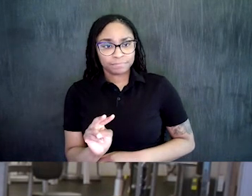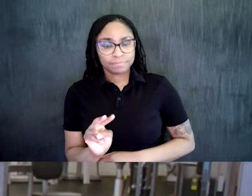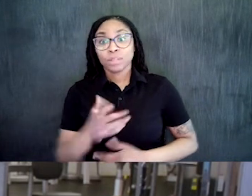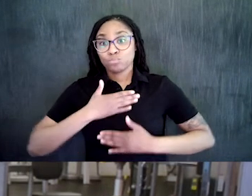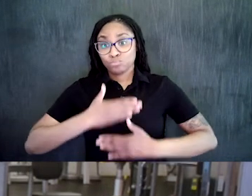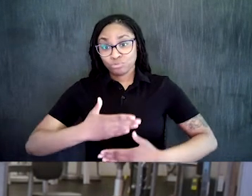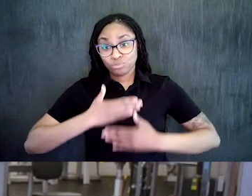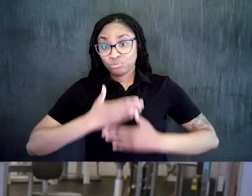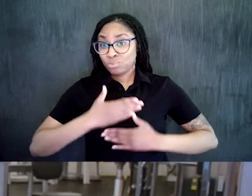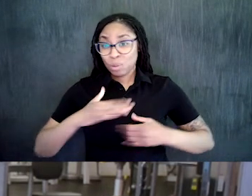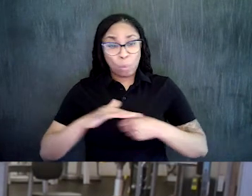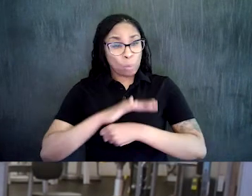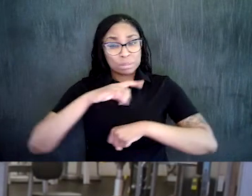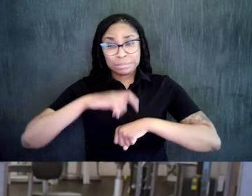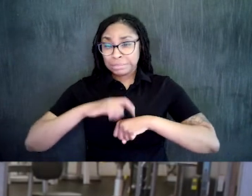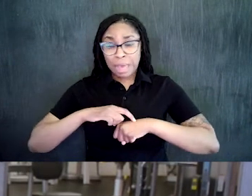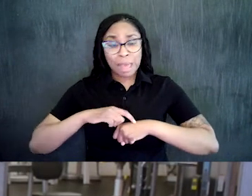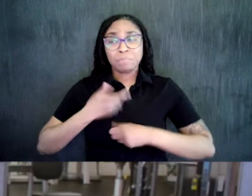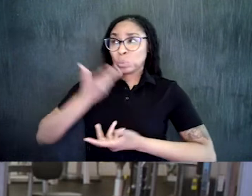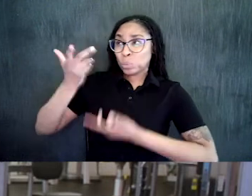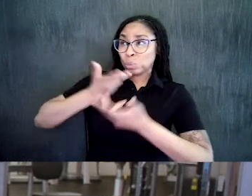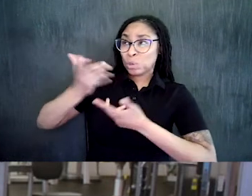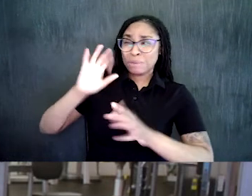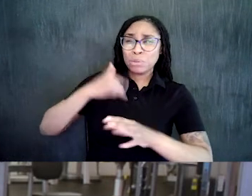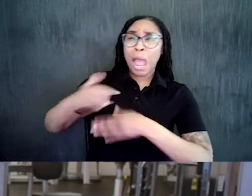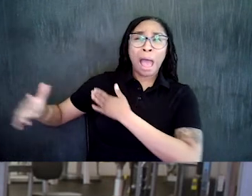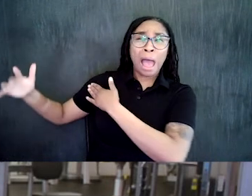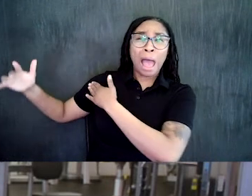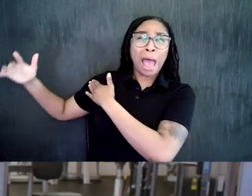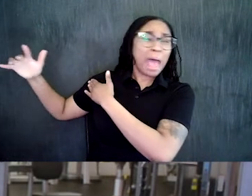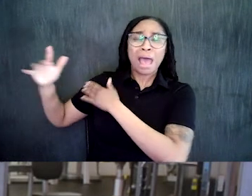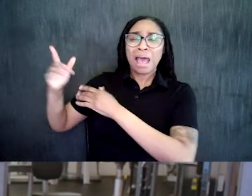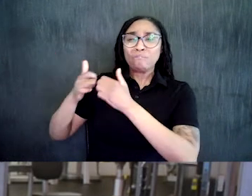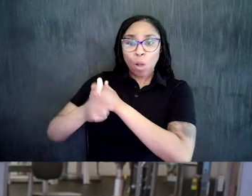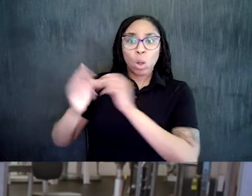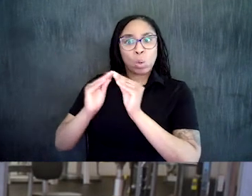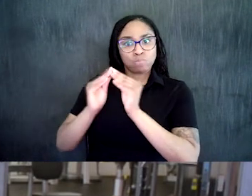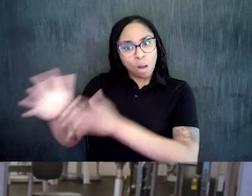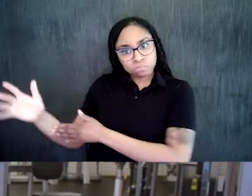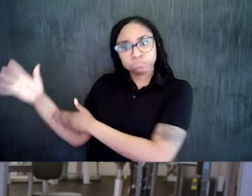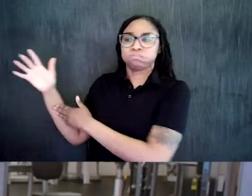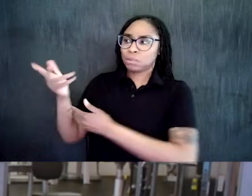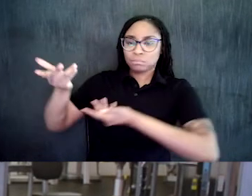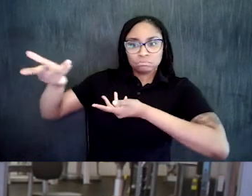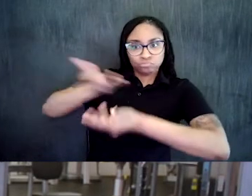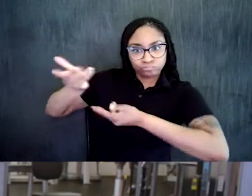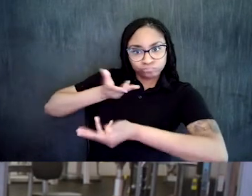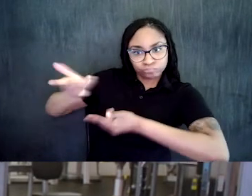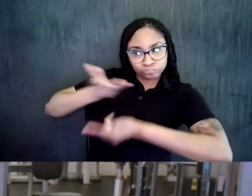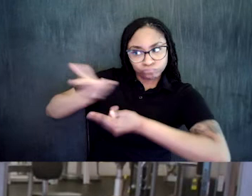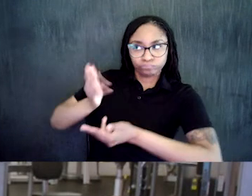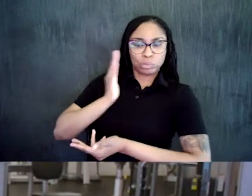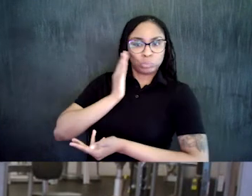be working while you're doing this. That assist is just to help to fight the gravity and just make sure you get the full range of motion every